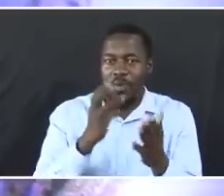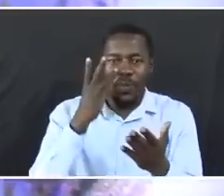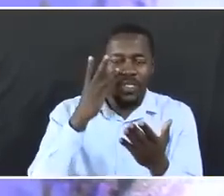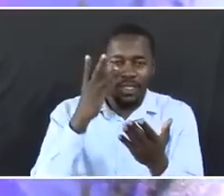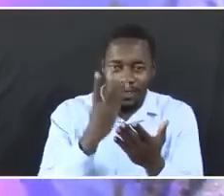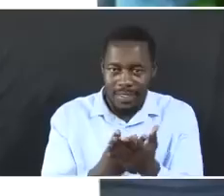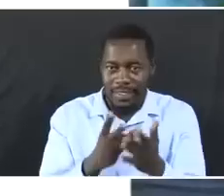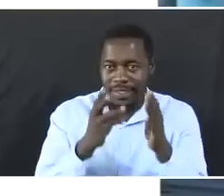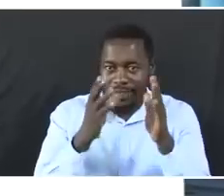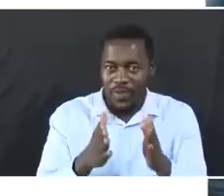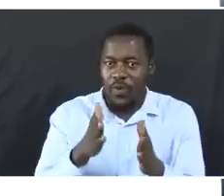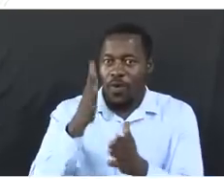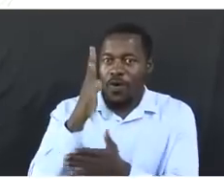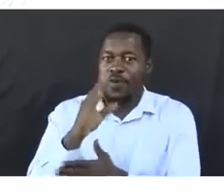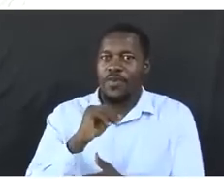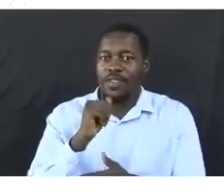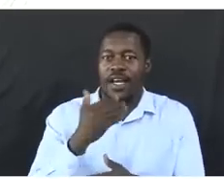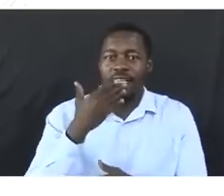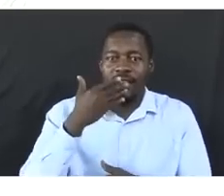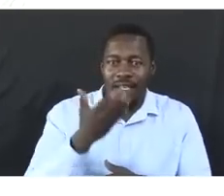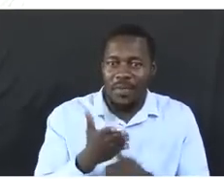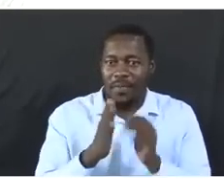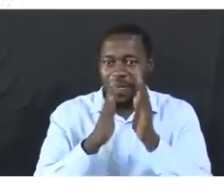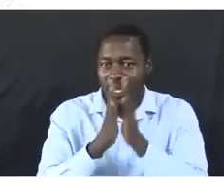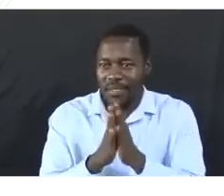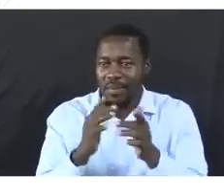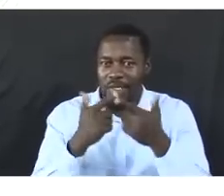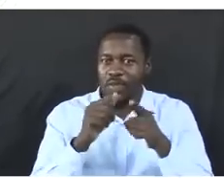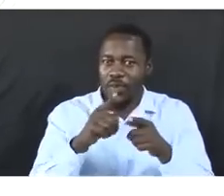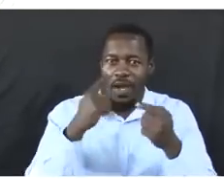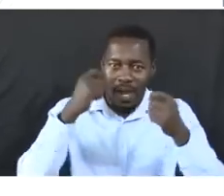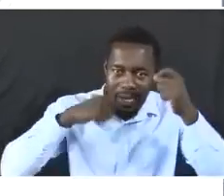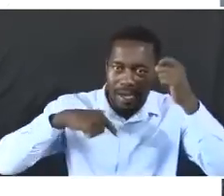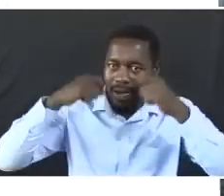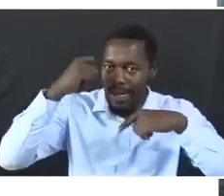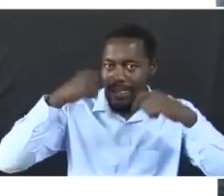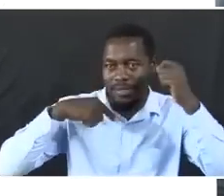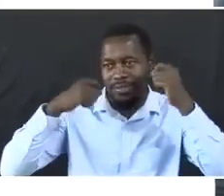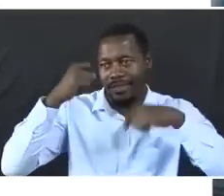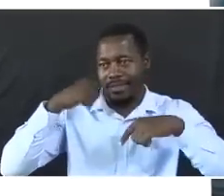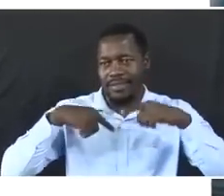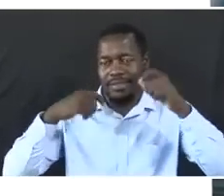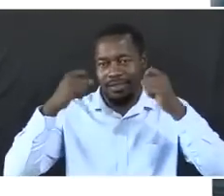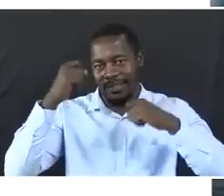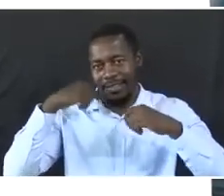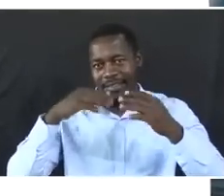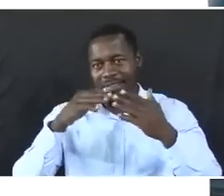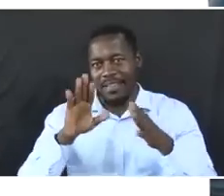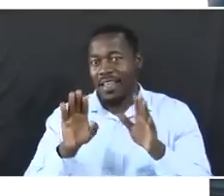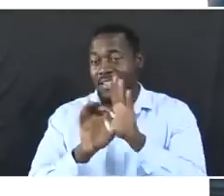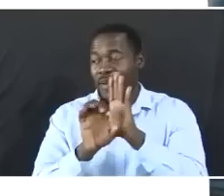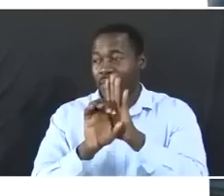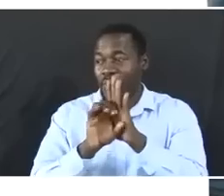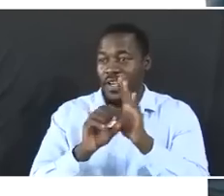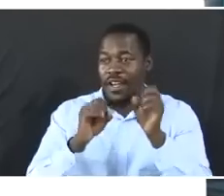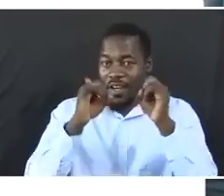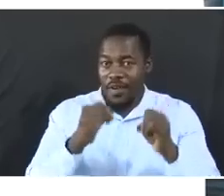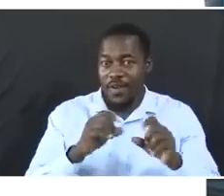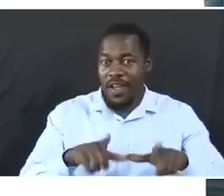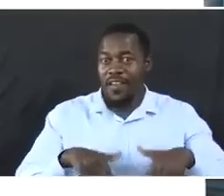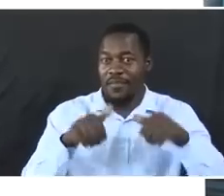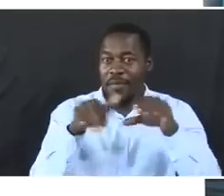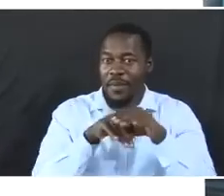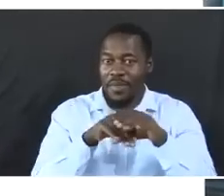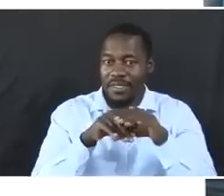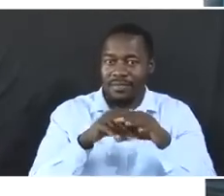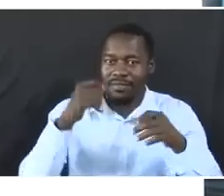not answering the prayers of tears and mucus. and what? And he's giving a reason why he's not